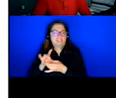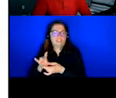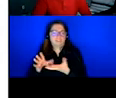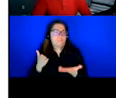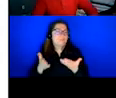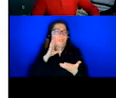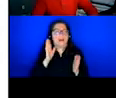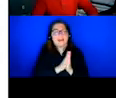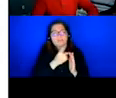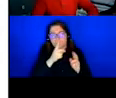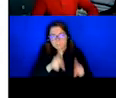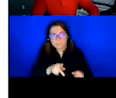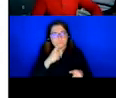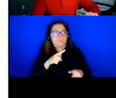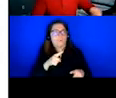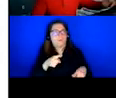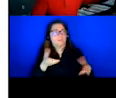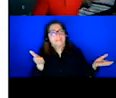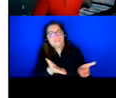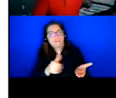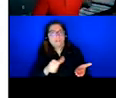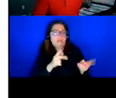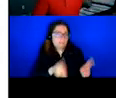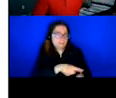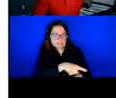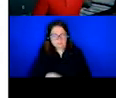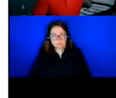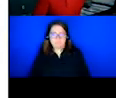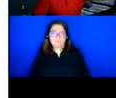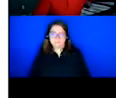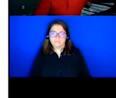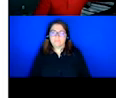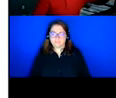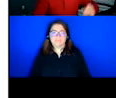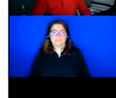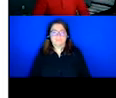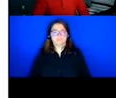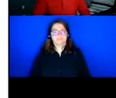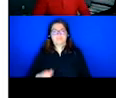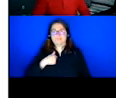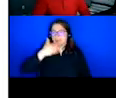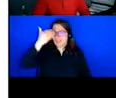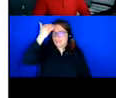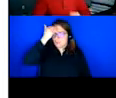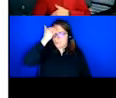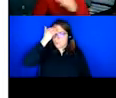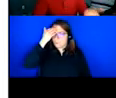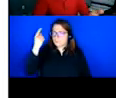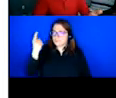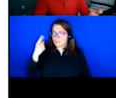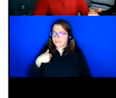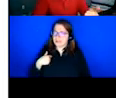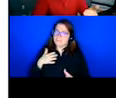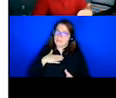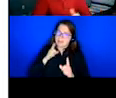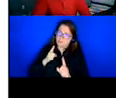ask one person for an introduction to someone else too as well. Because like, someone, you share your goals of what you're doing on, and then you can